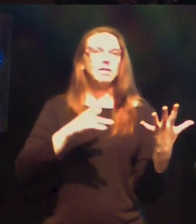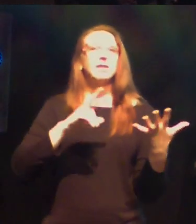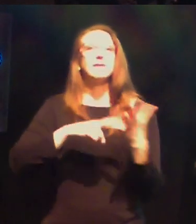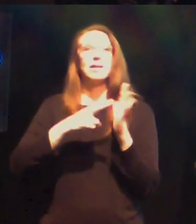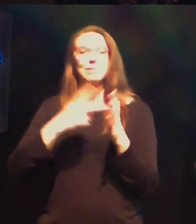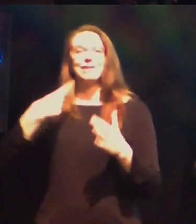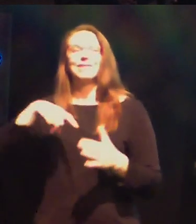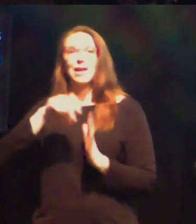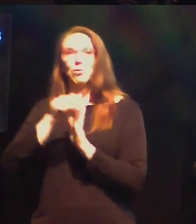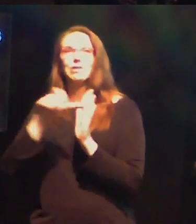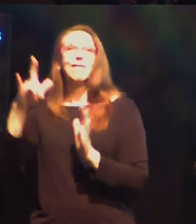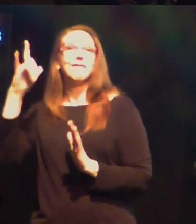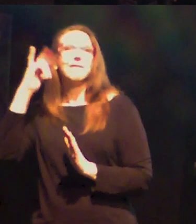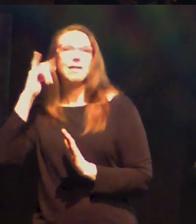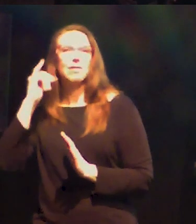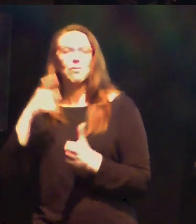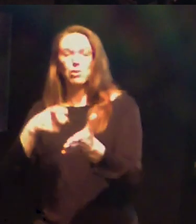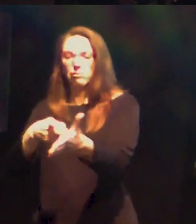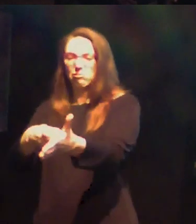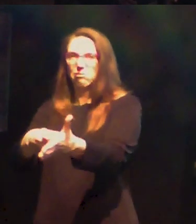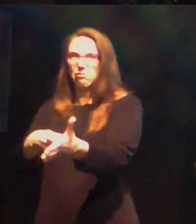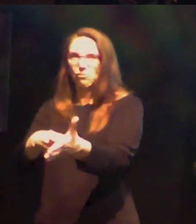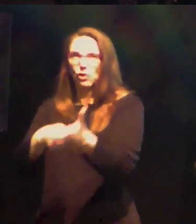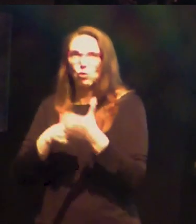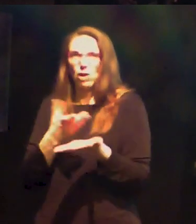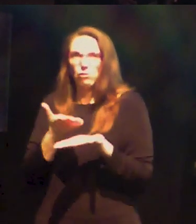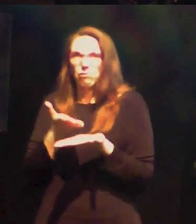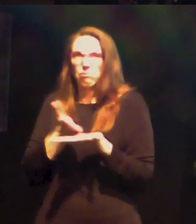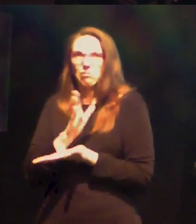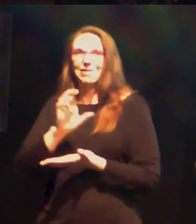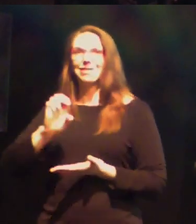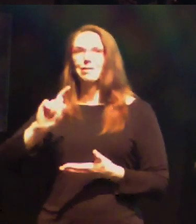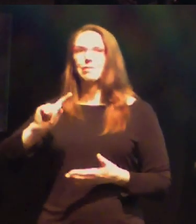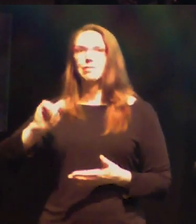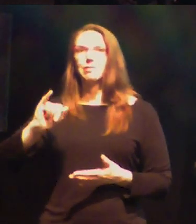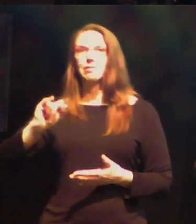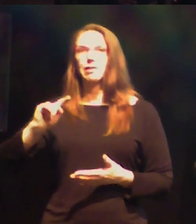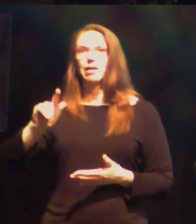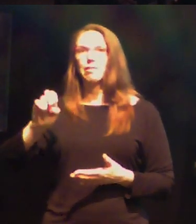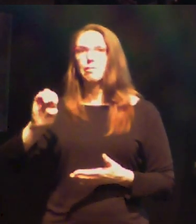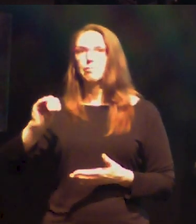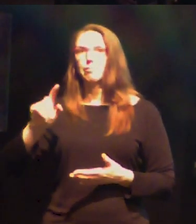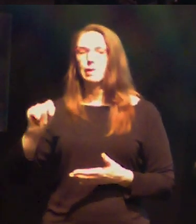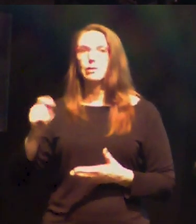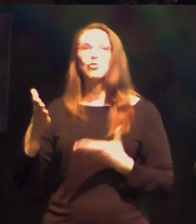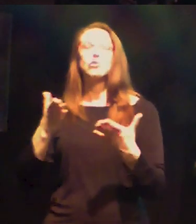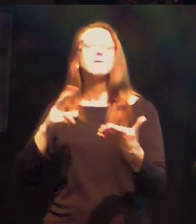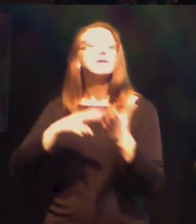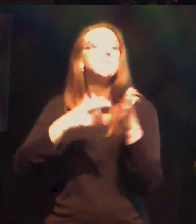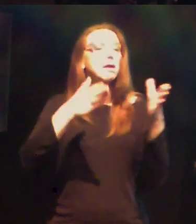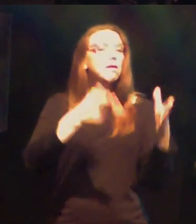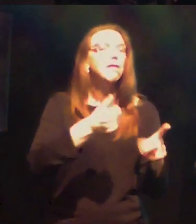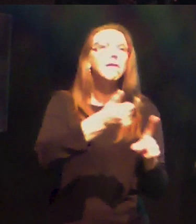state, California, requires entitlement services. So if a person has an intellectual or developmental